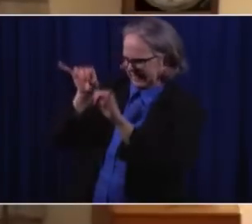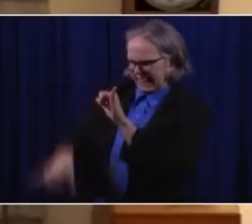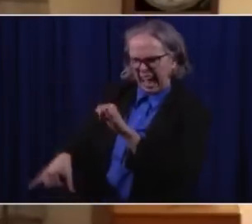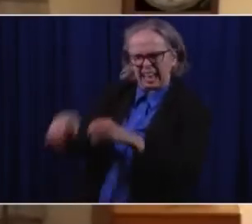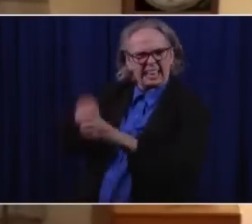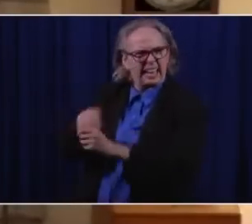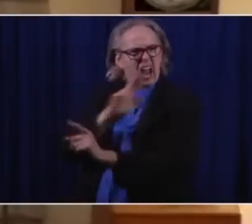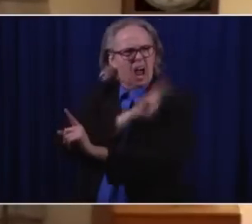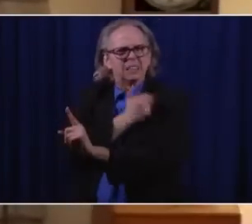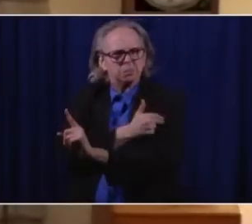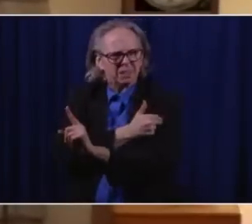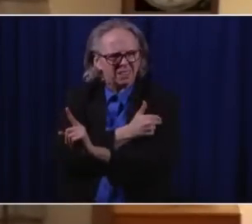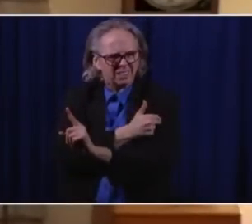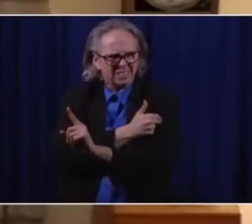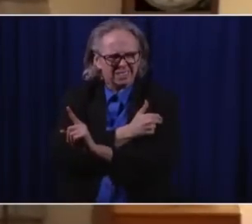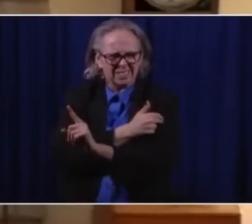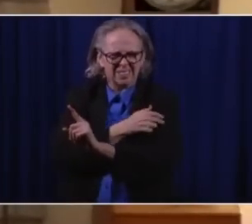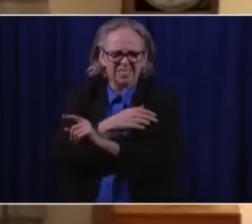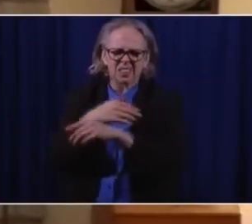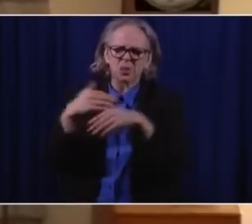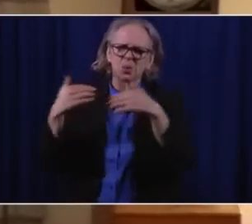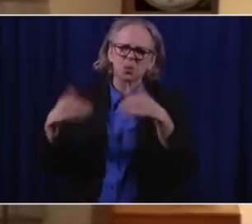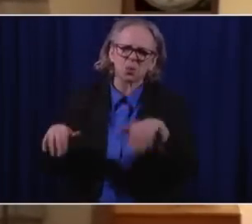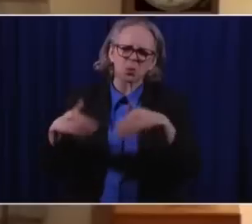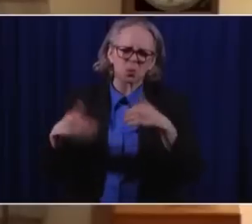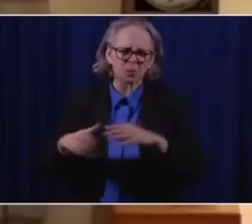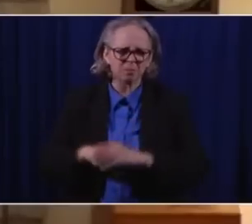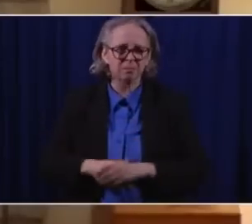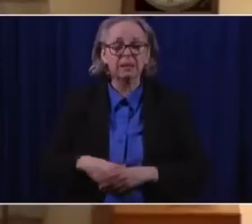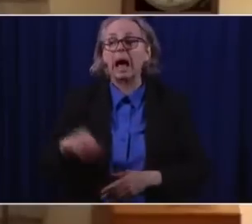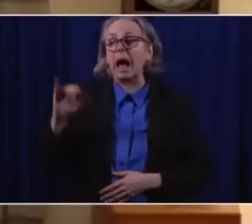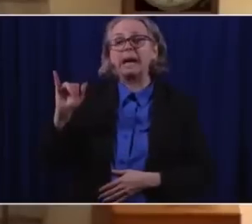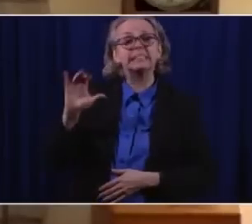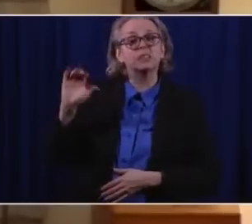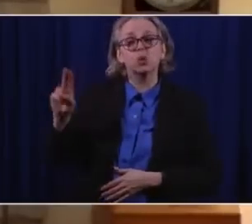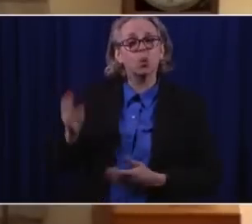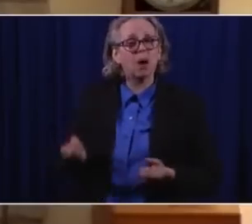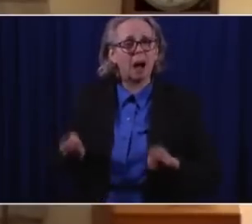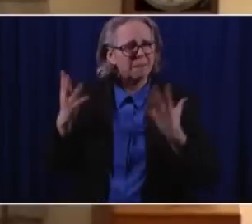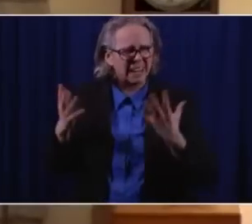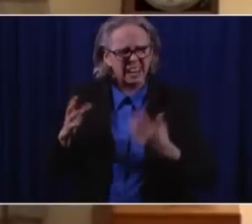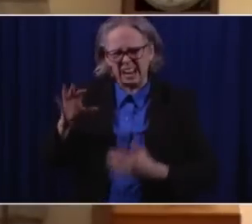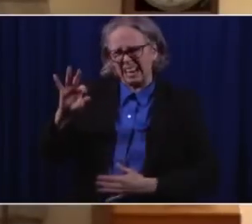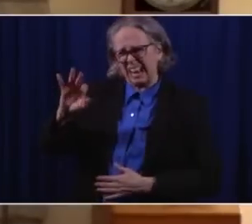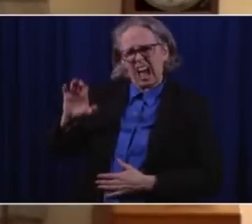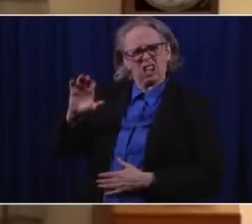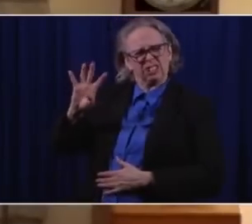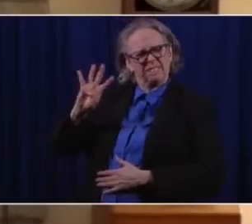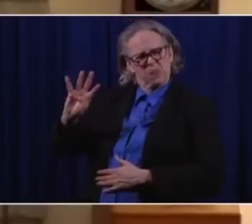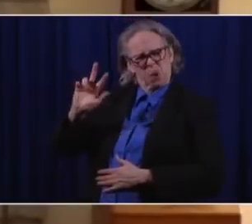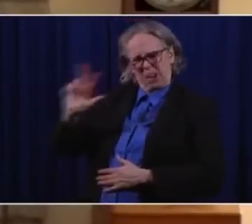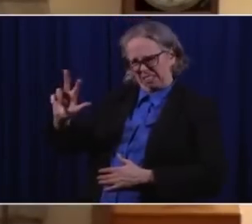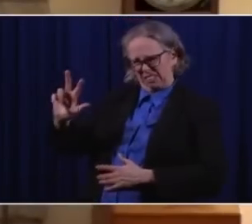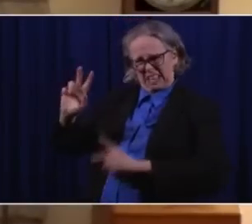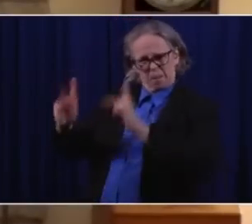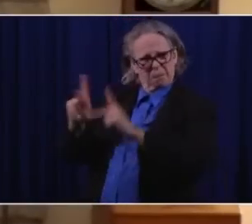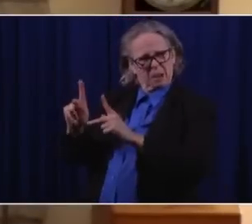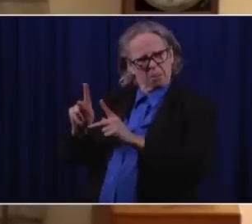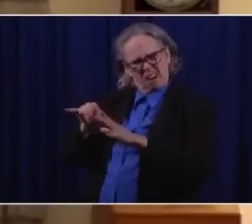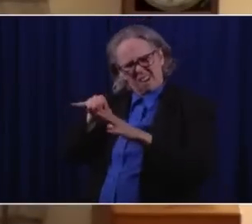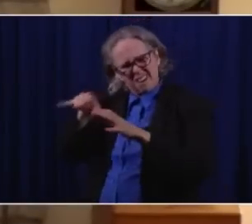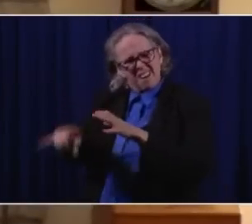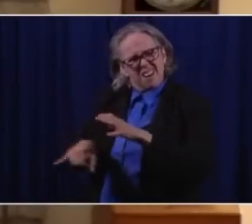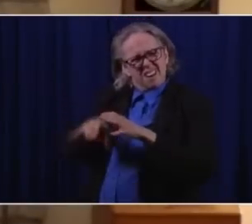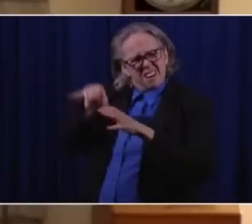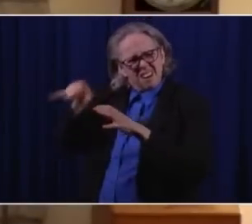3,829, 943 of those are in ICU. These are the highest patient counts we've had during this